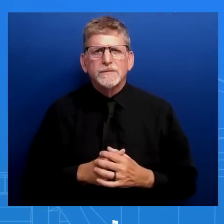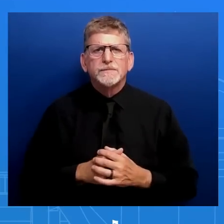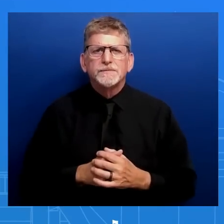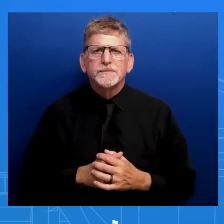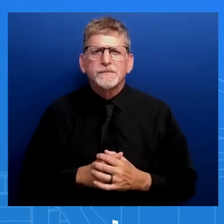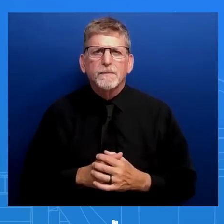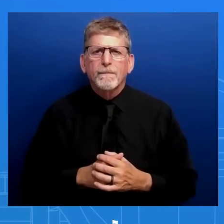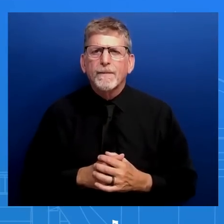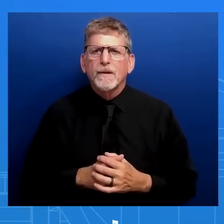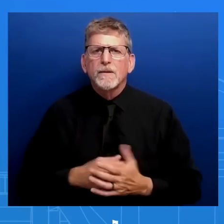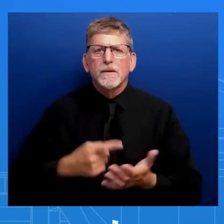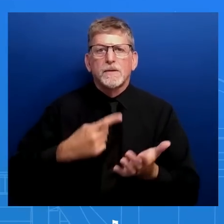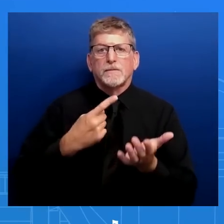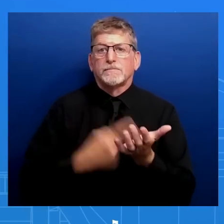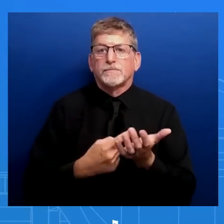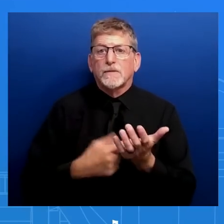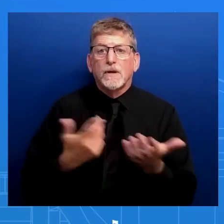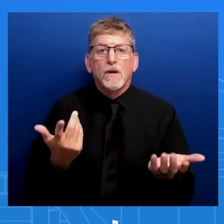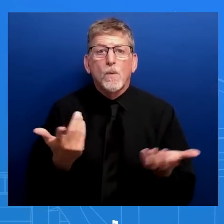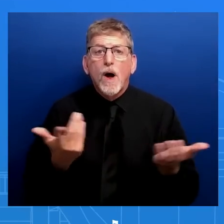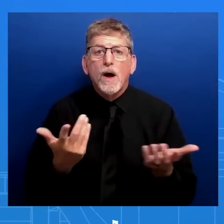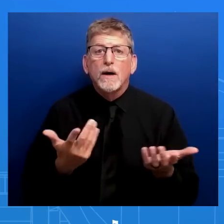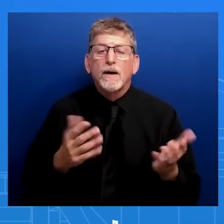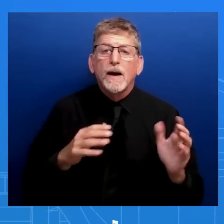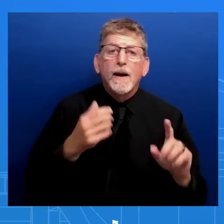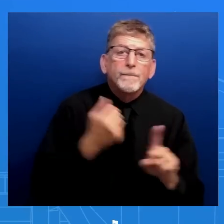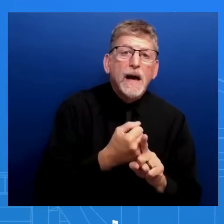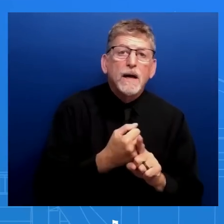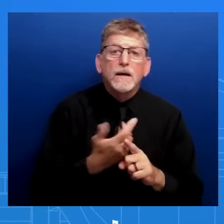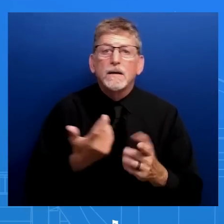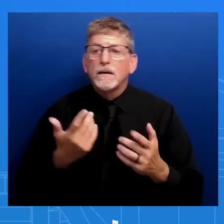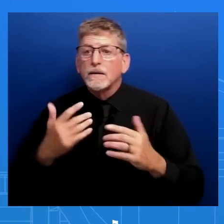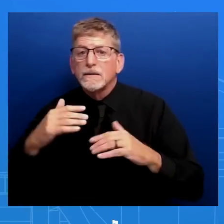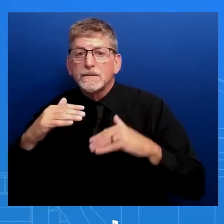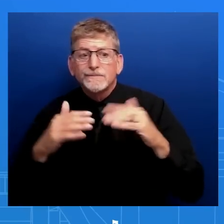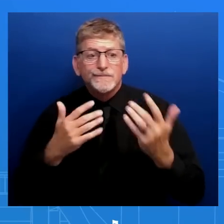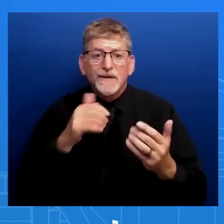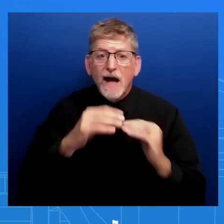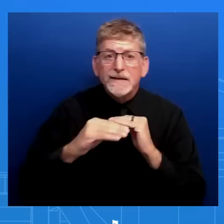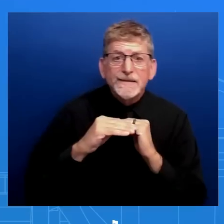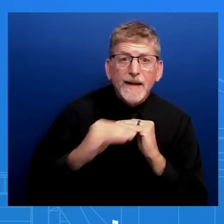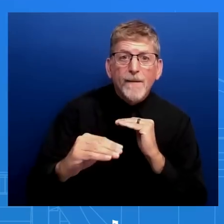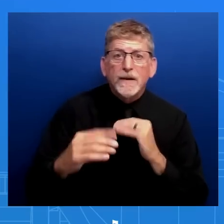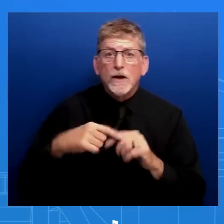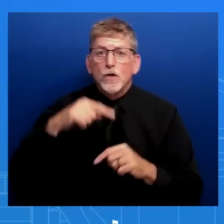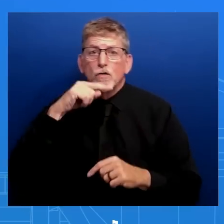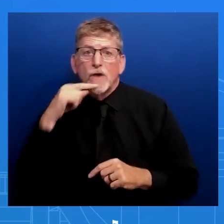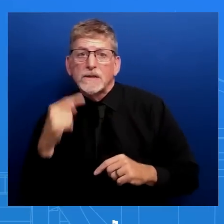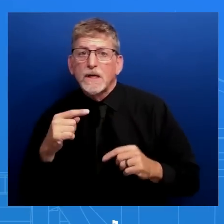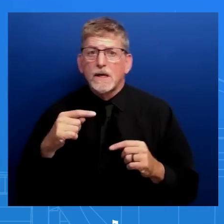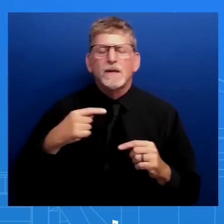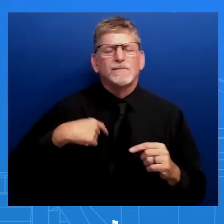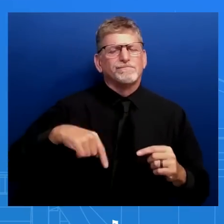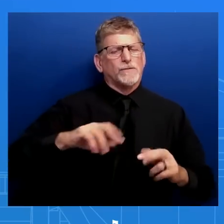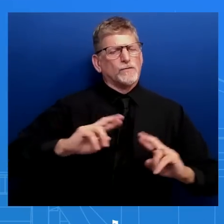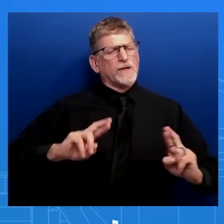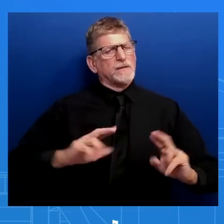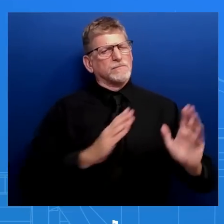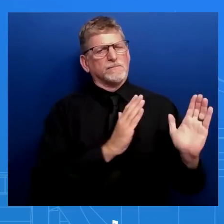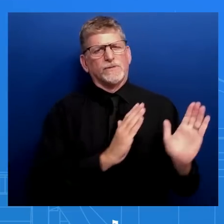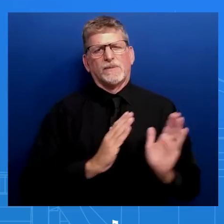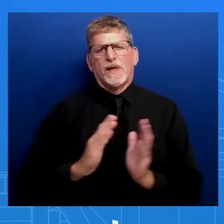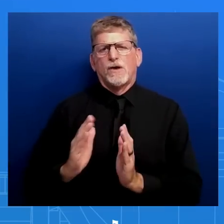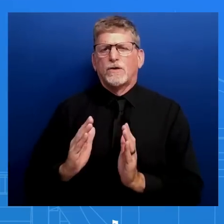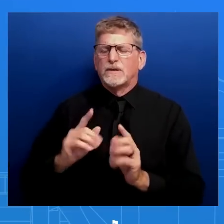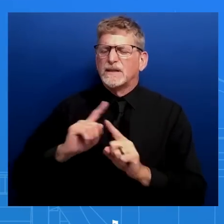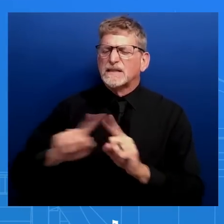that instability in Russia could have as we prepared for a range of scenarios. And the president also convened calls